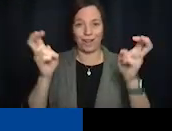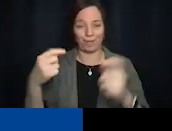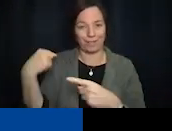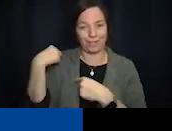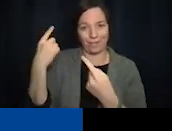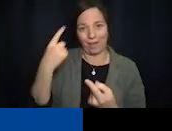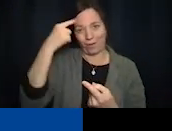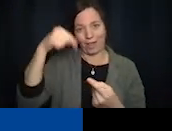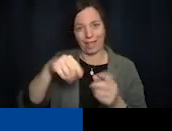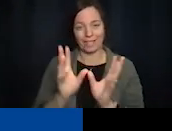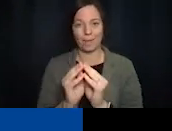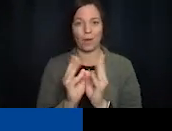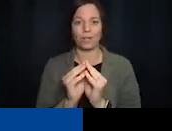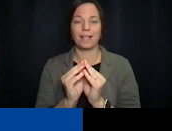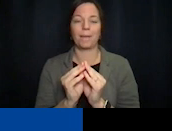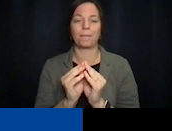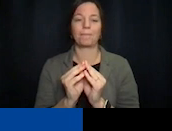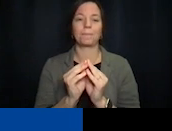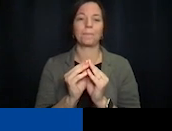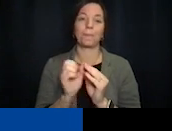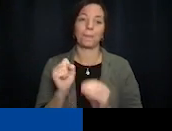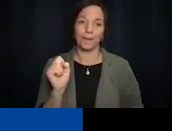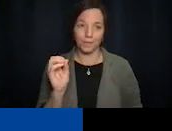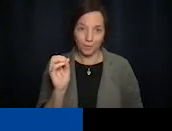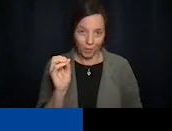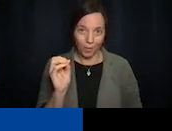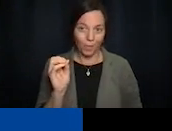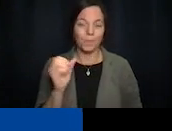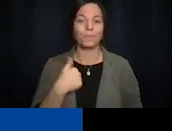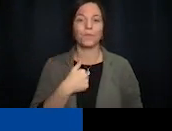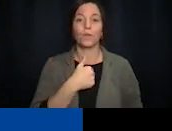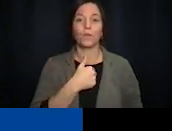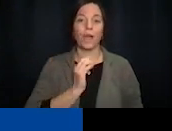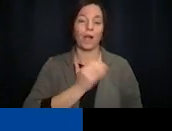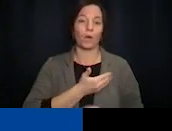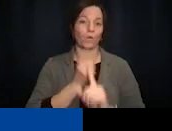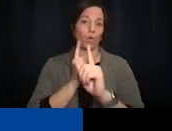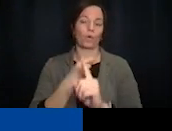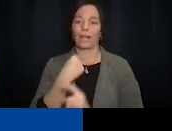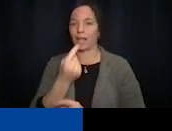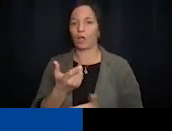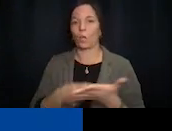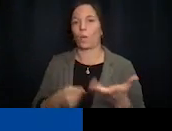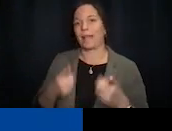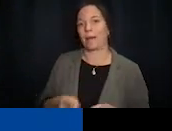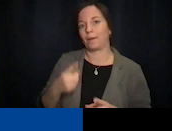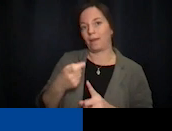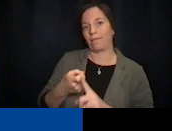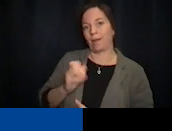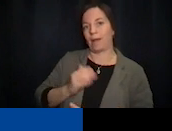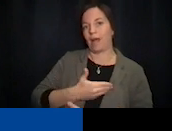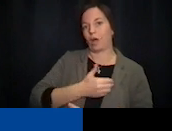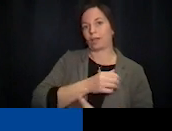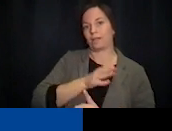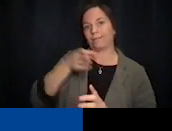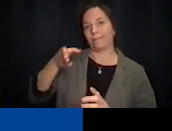this symposium. And so what we aim to do is to sort of tell you what we're doing to help assist at